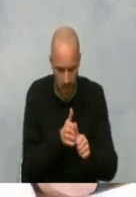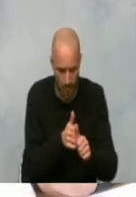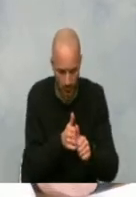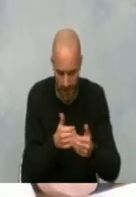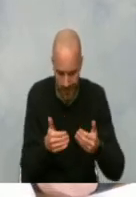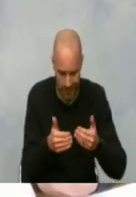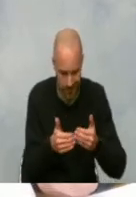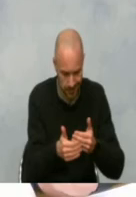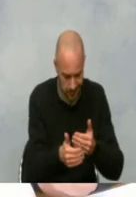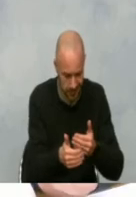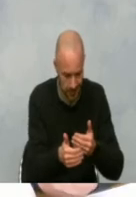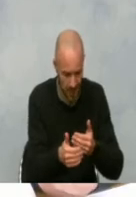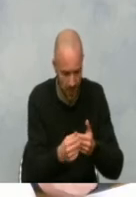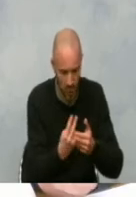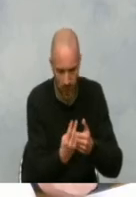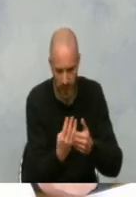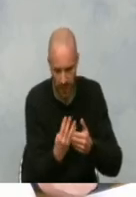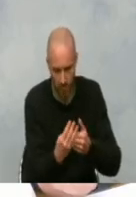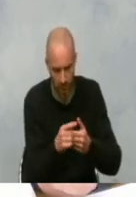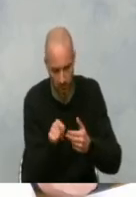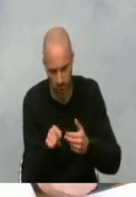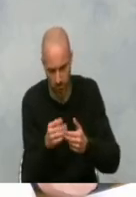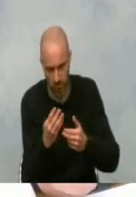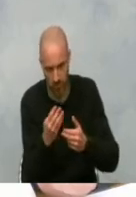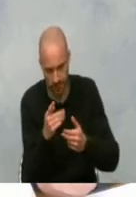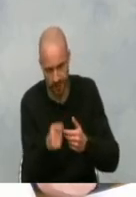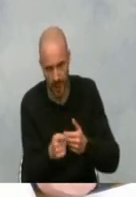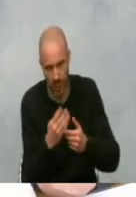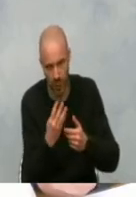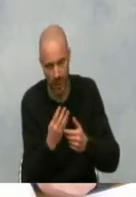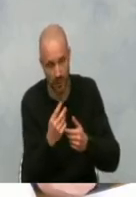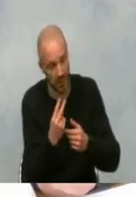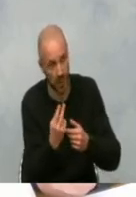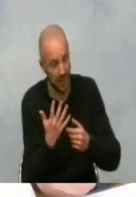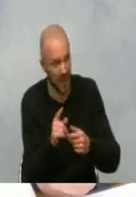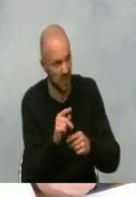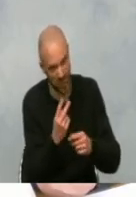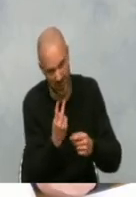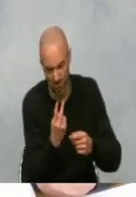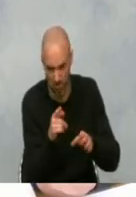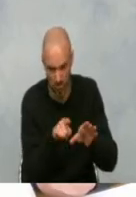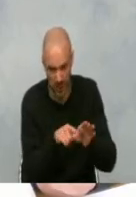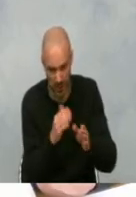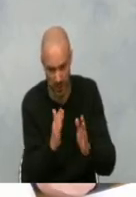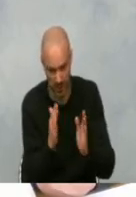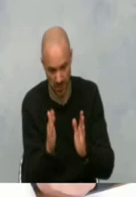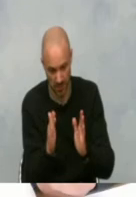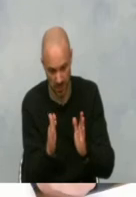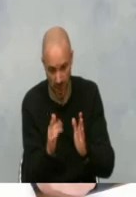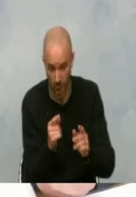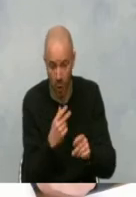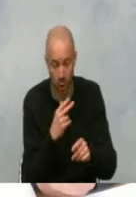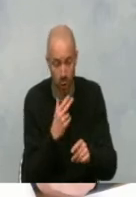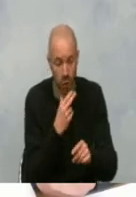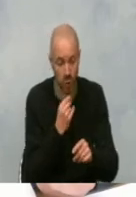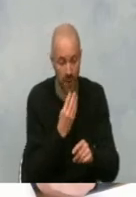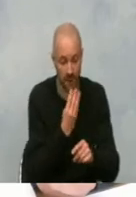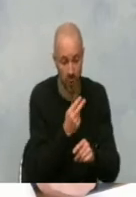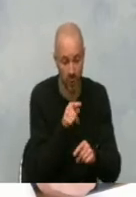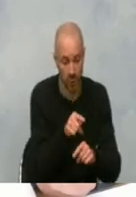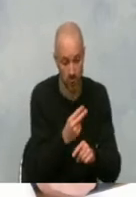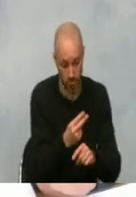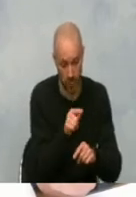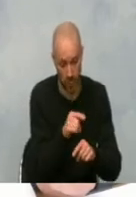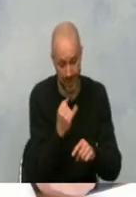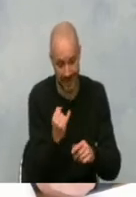across 2024-25 and 25-26 through using that amount of £42.6 million